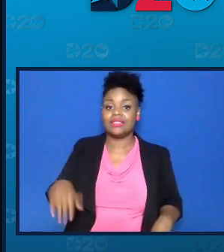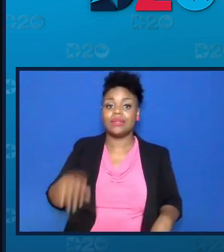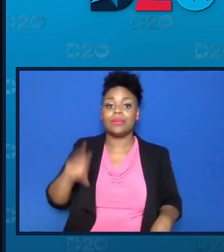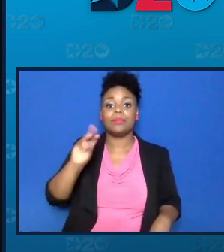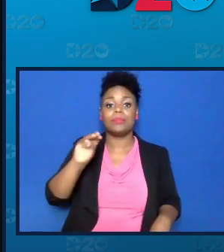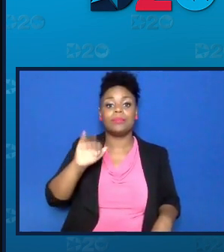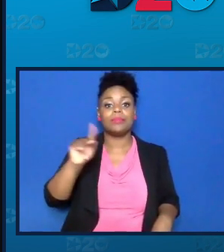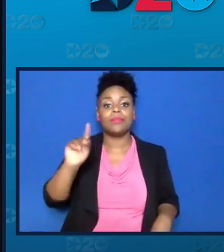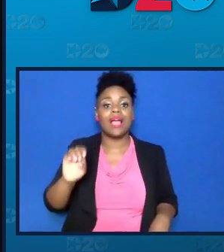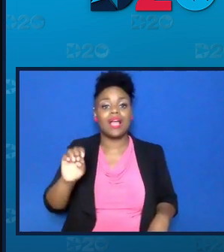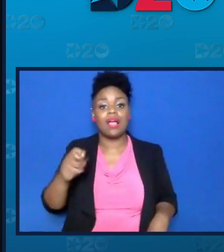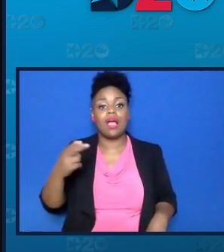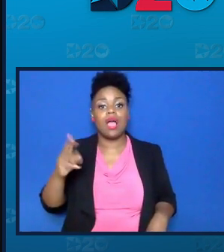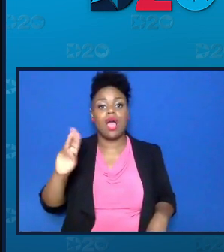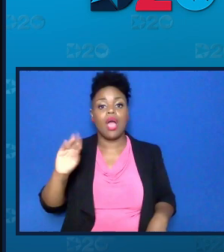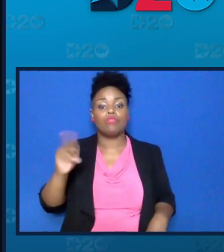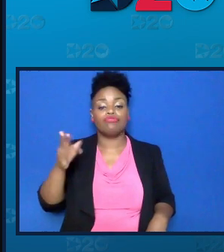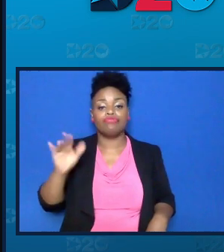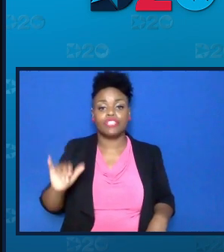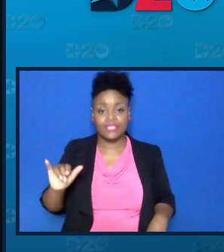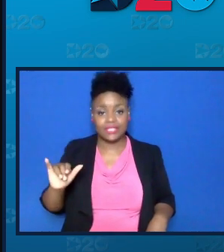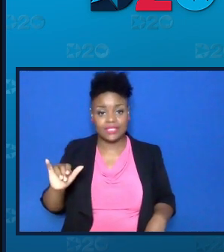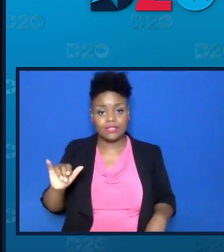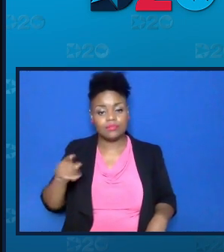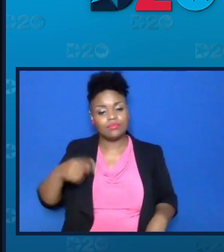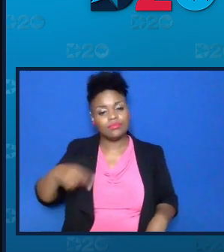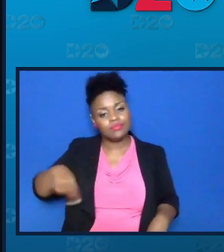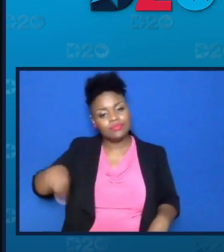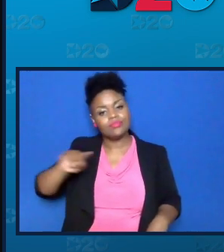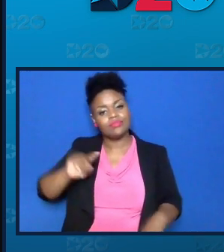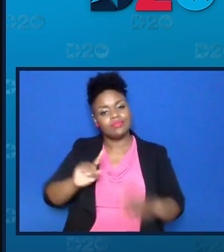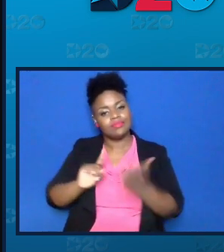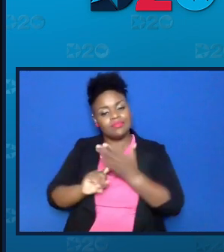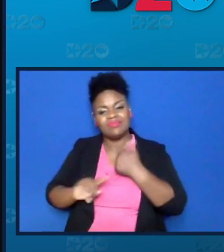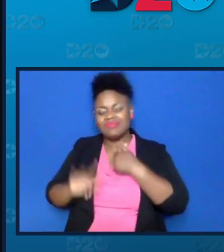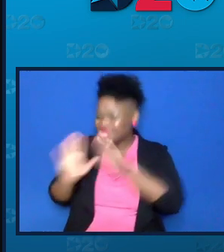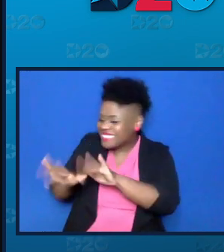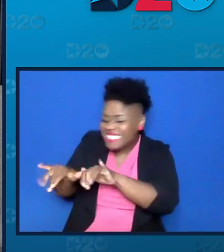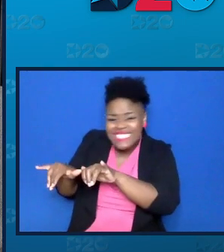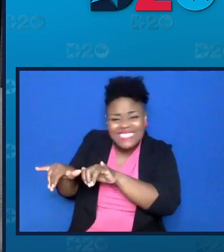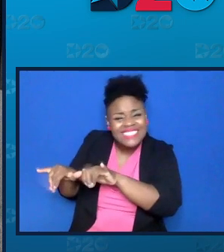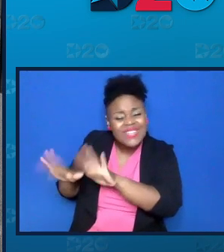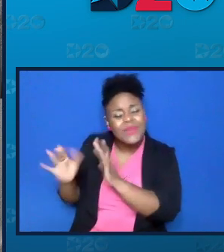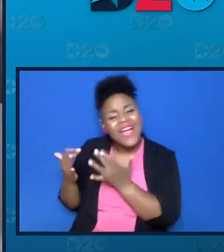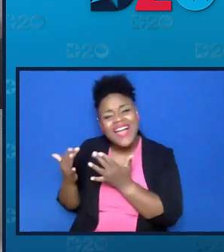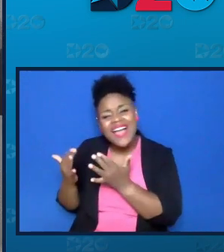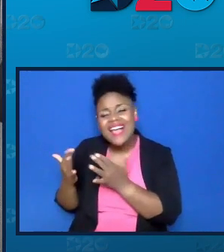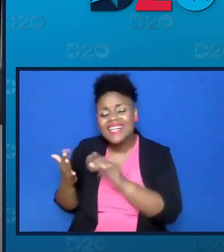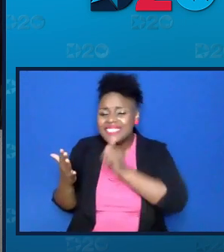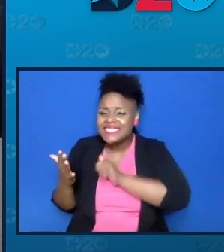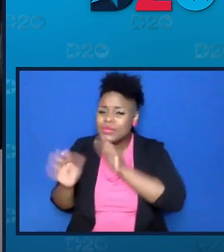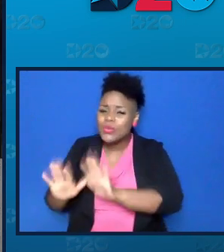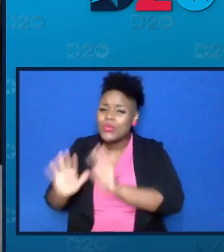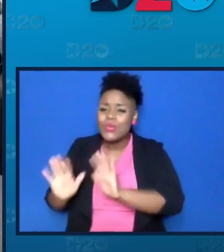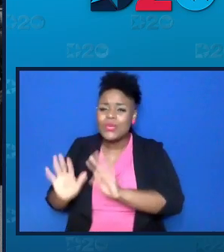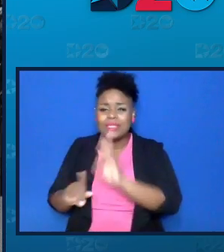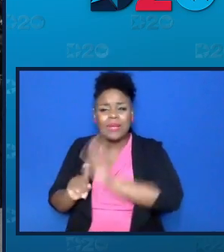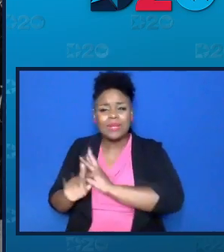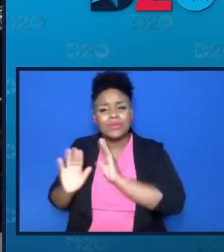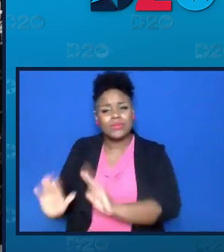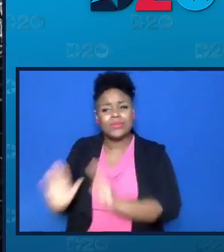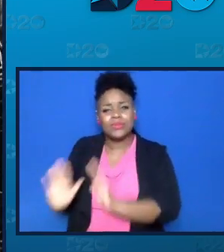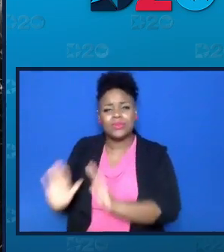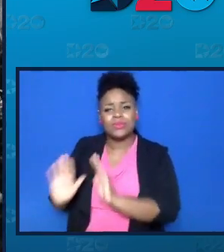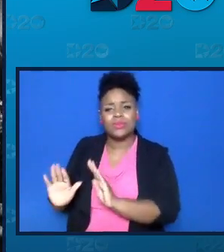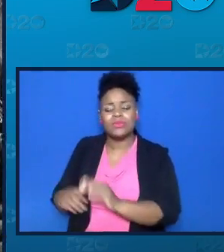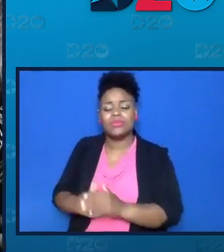they convinced me to stay. Just stay 6 months, Joe. Remember, Danny? Just stay 6 months. He couldn't allow